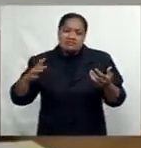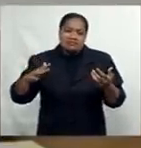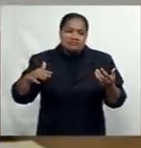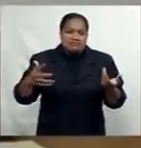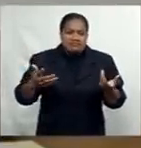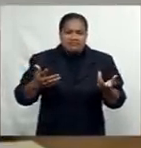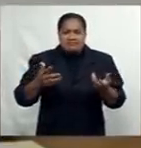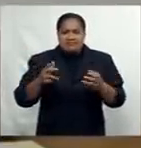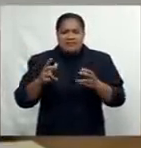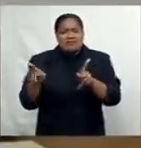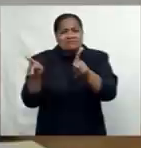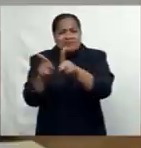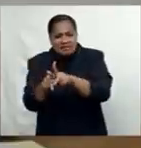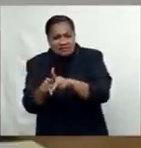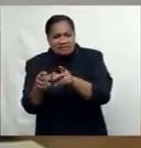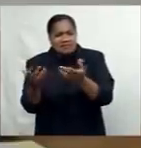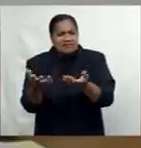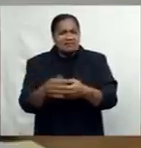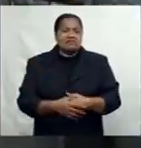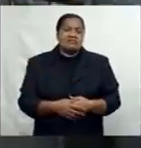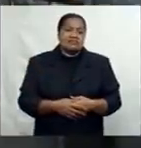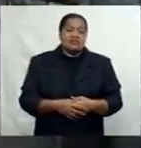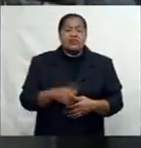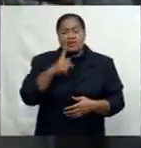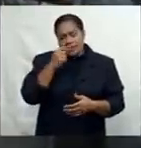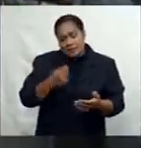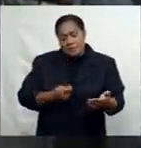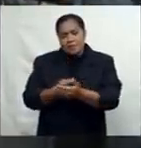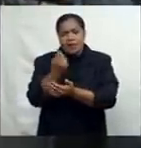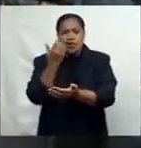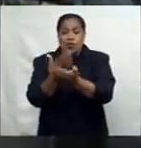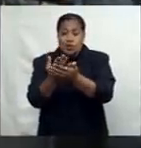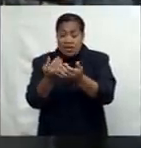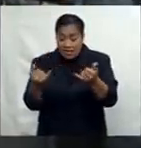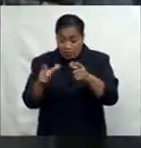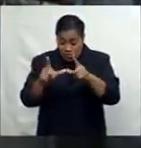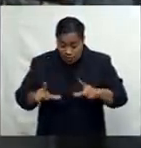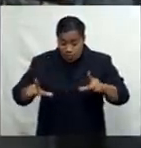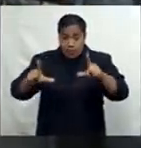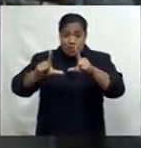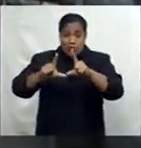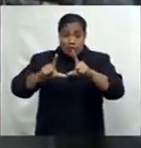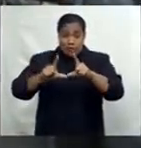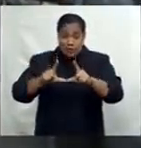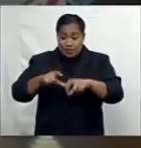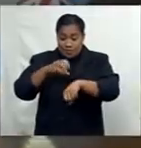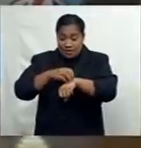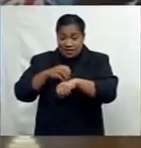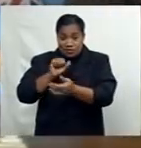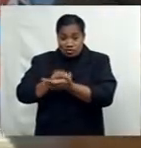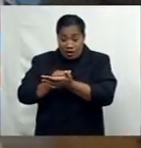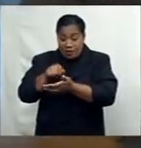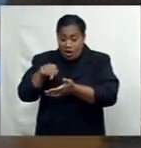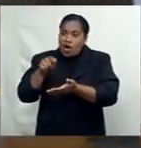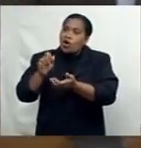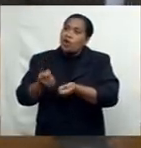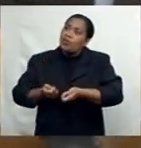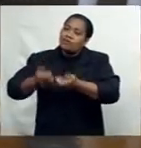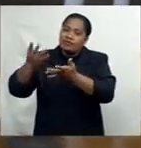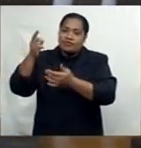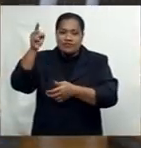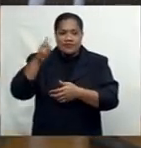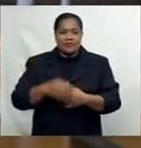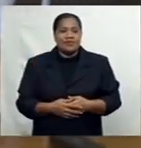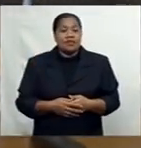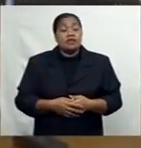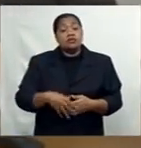should be able to then pay the money online to the local cake shop, local florist, and they would deliver. With more people switching to